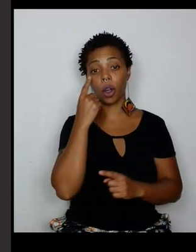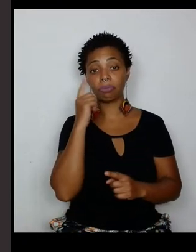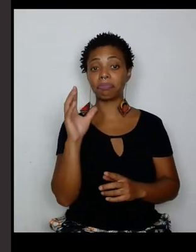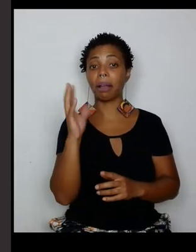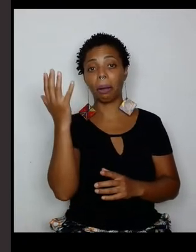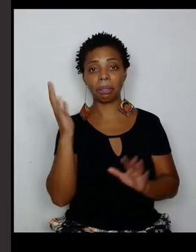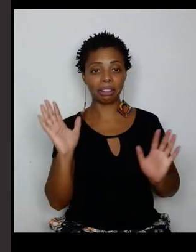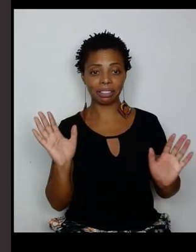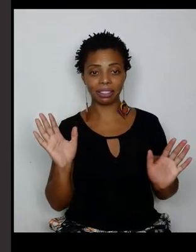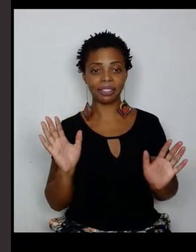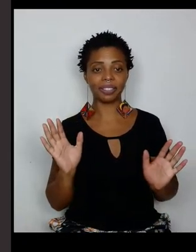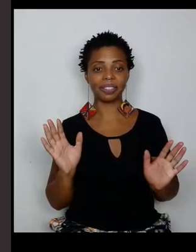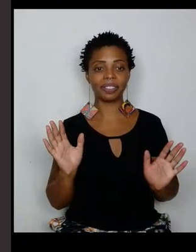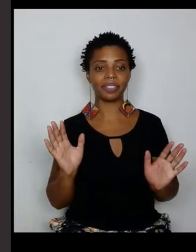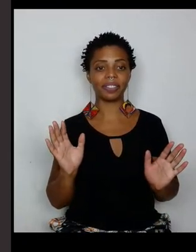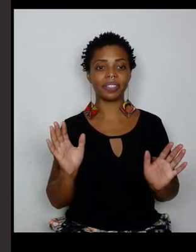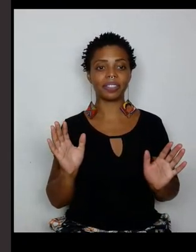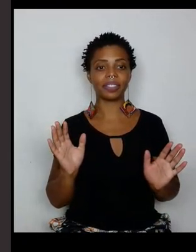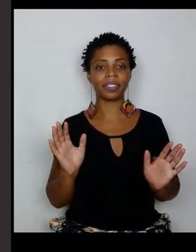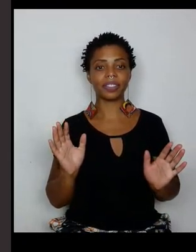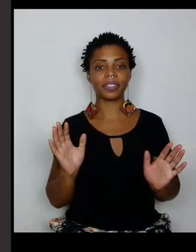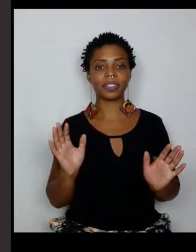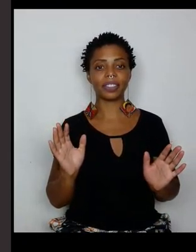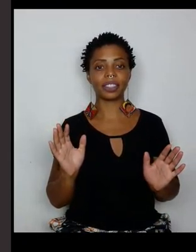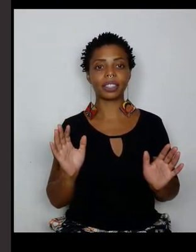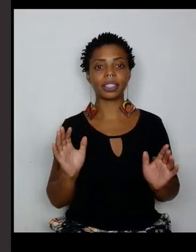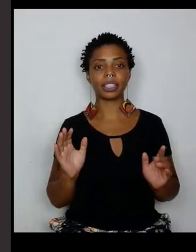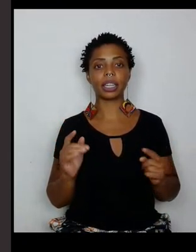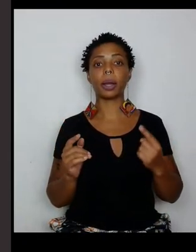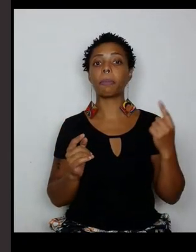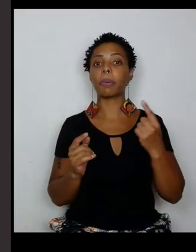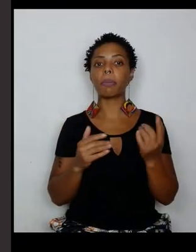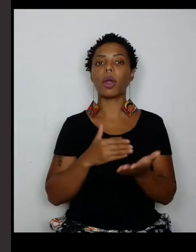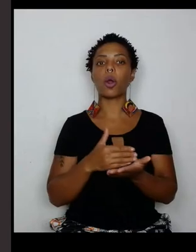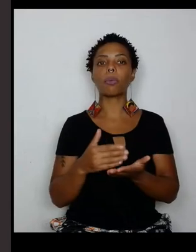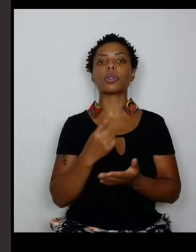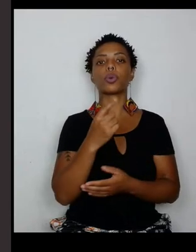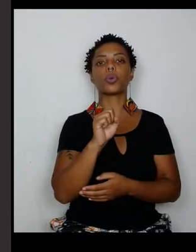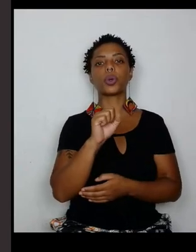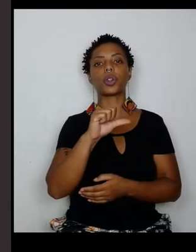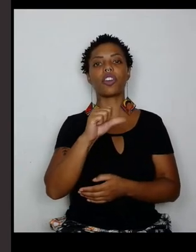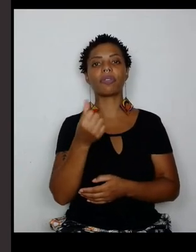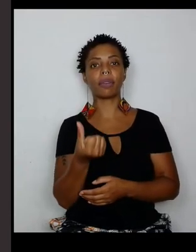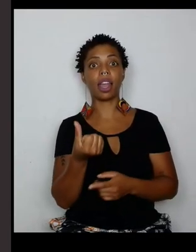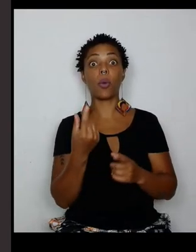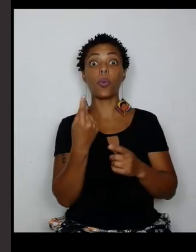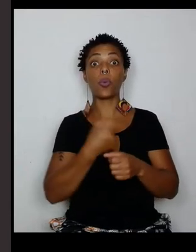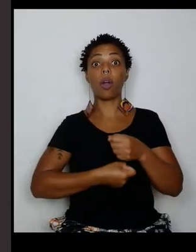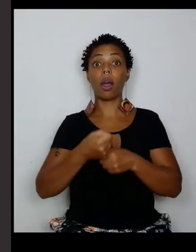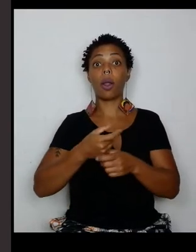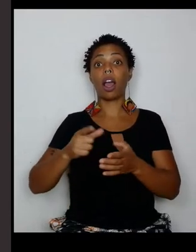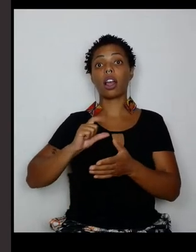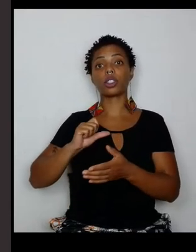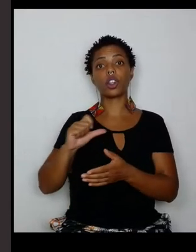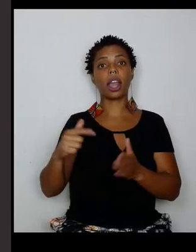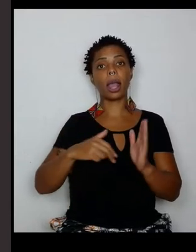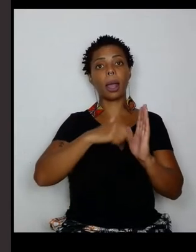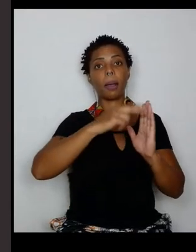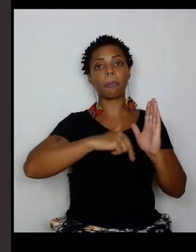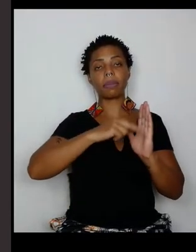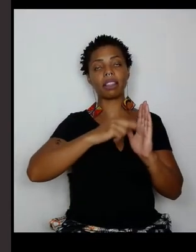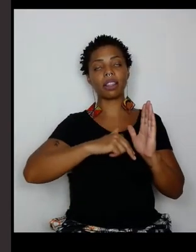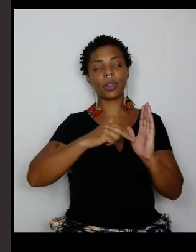in 1896 the year before go against painting in an american comic strip called idiot kid which i showed here next